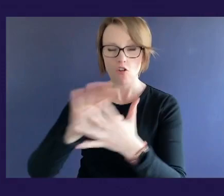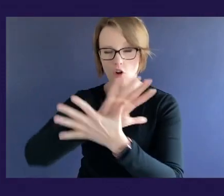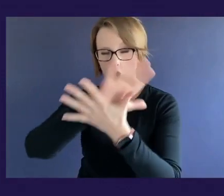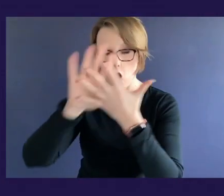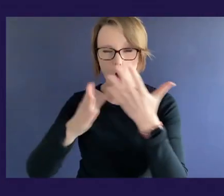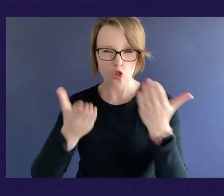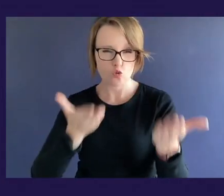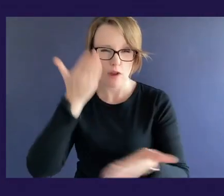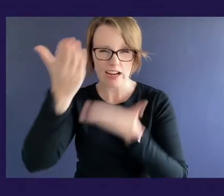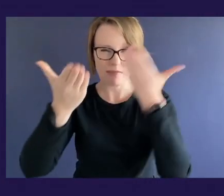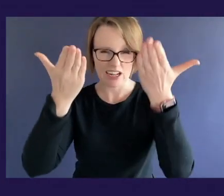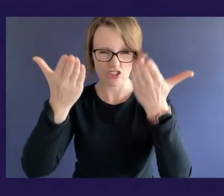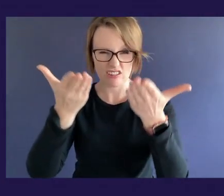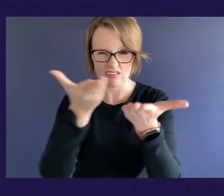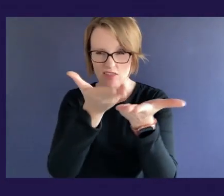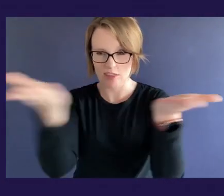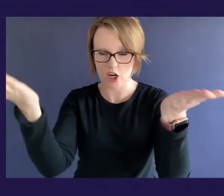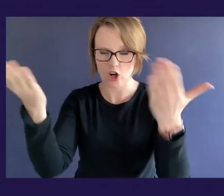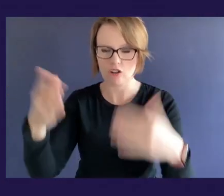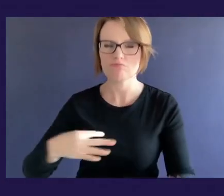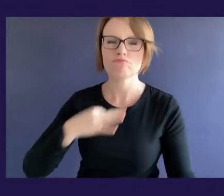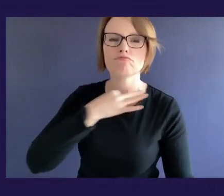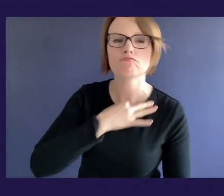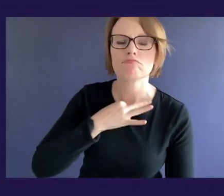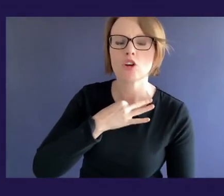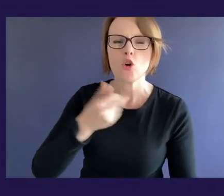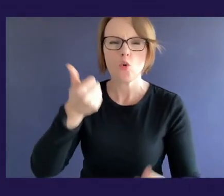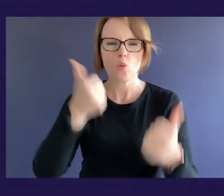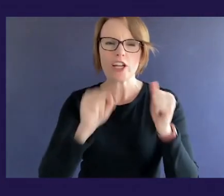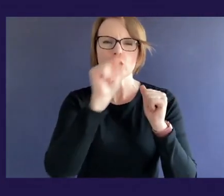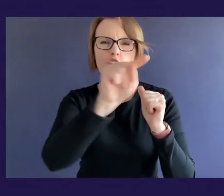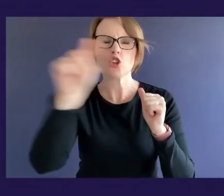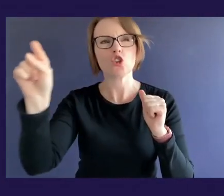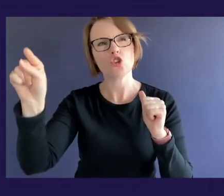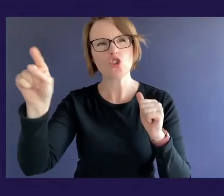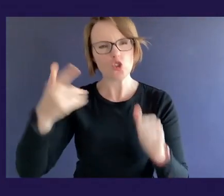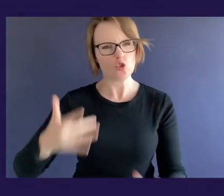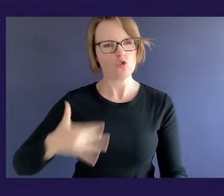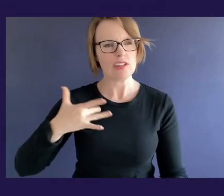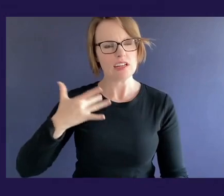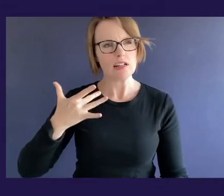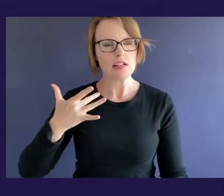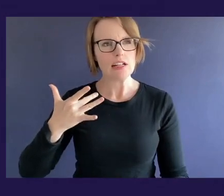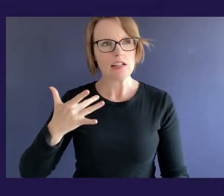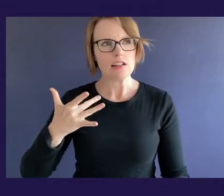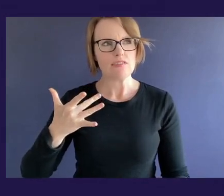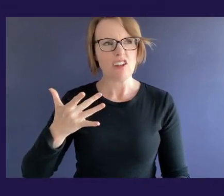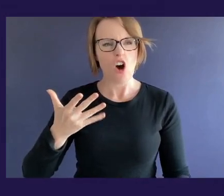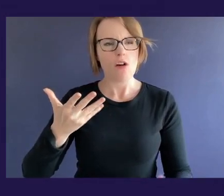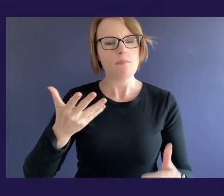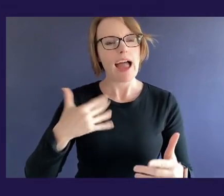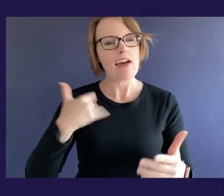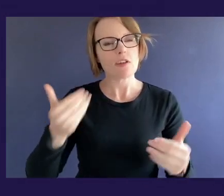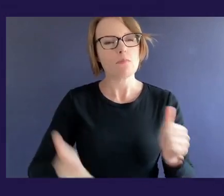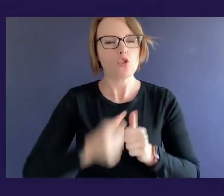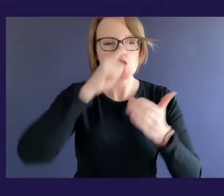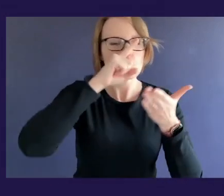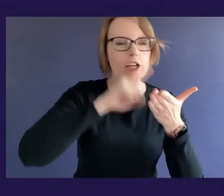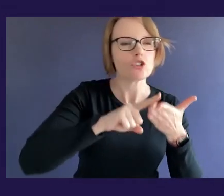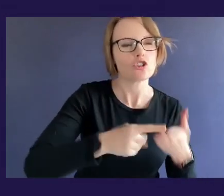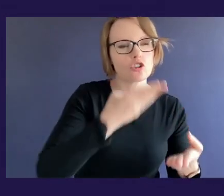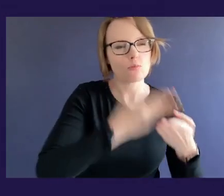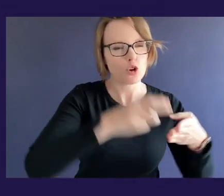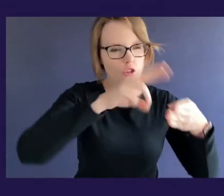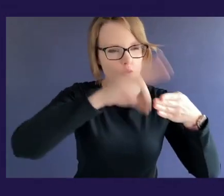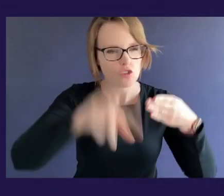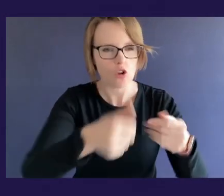forward, which ones have been most heavily evaluated for outcomes? Are there a couple that